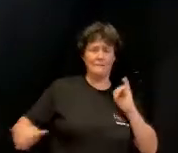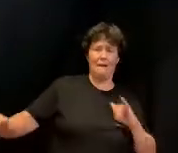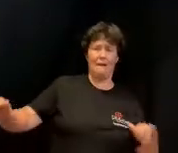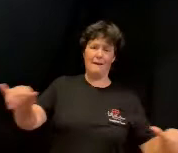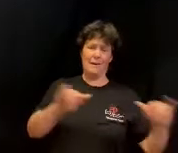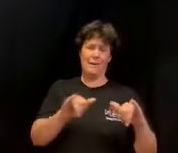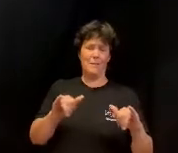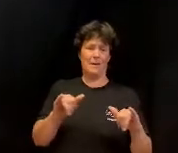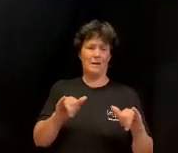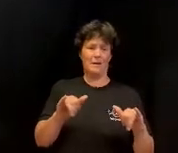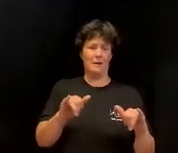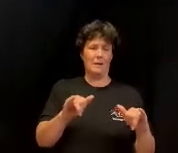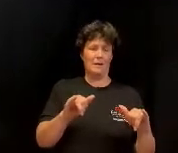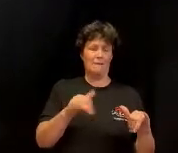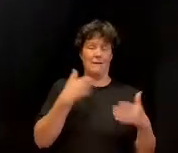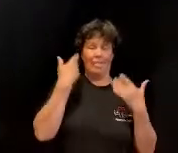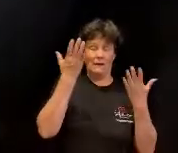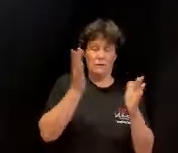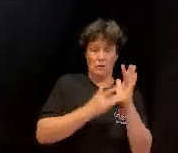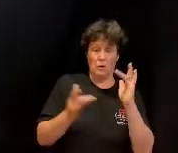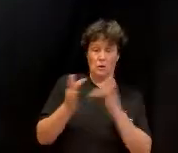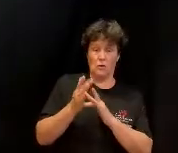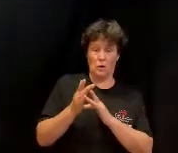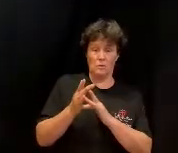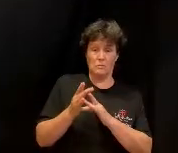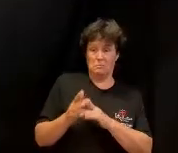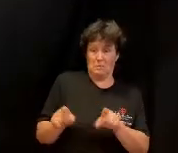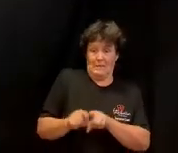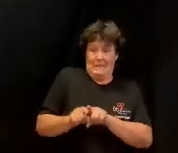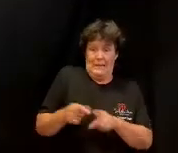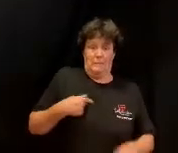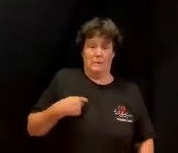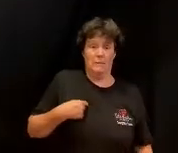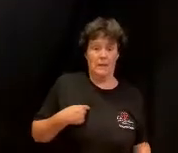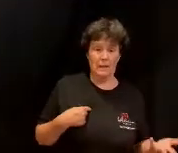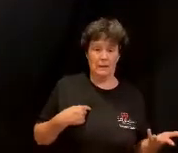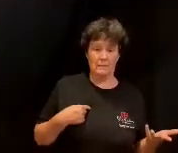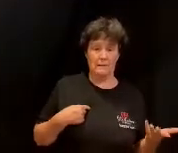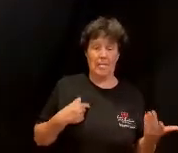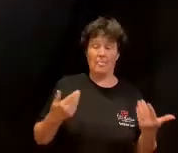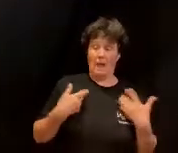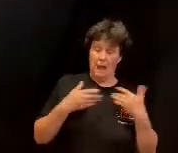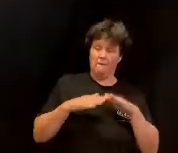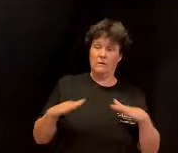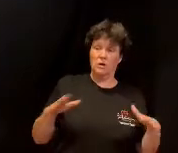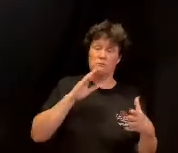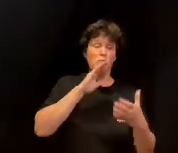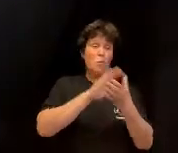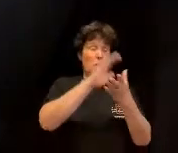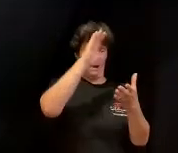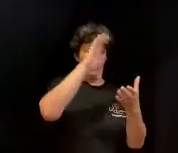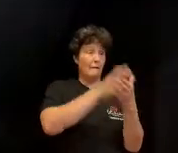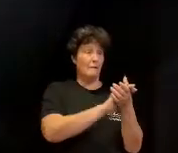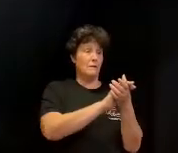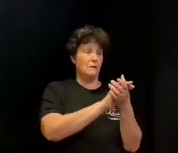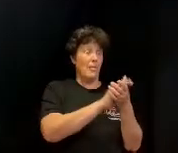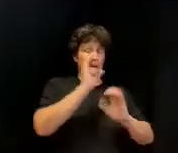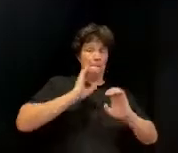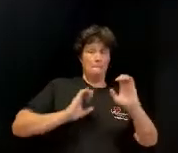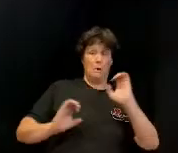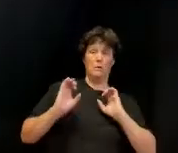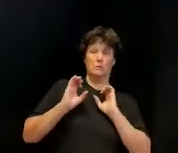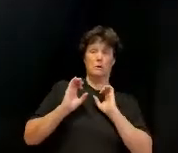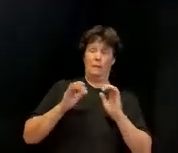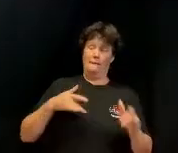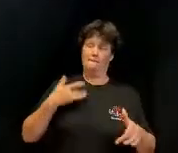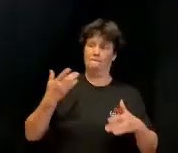mean, if they don't know Jesus, they're just like you. What do you mean? They have kids, they have spouses, they have emotions, they have